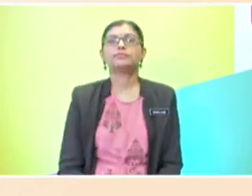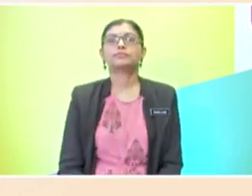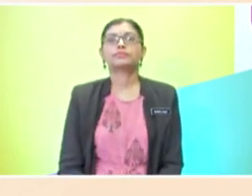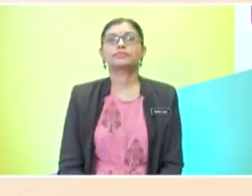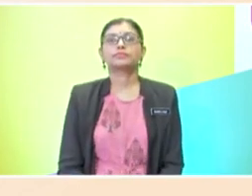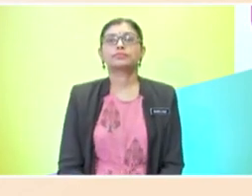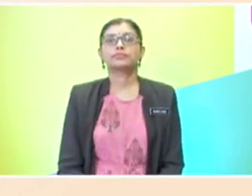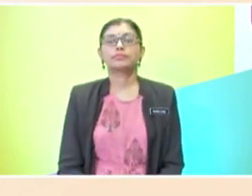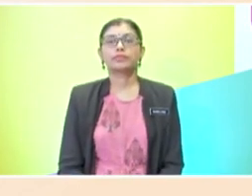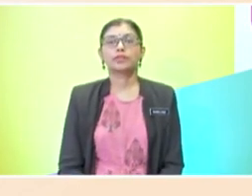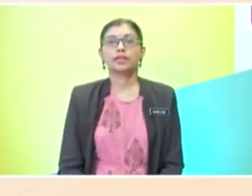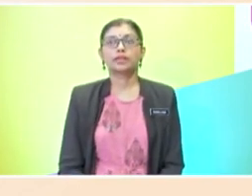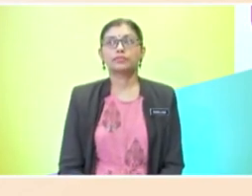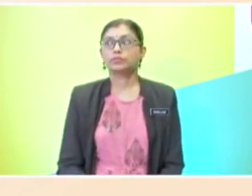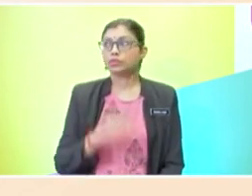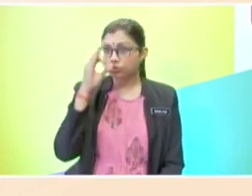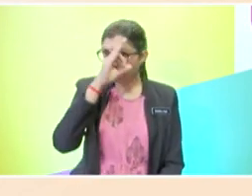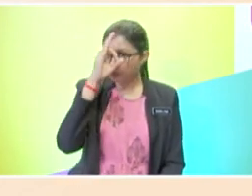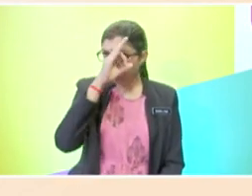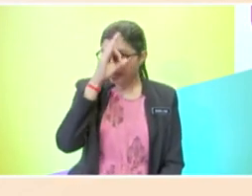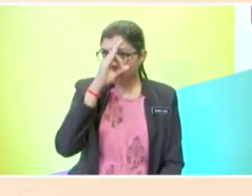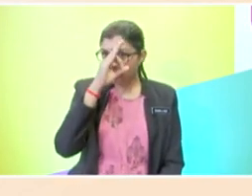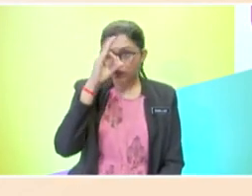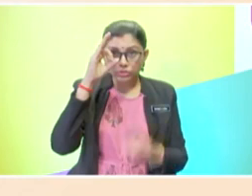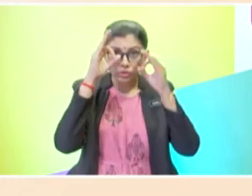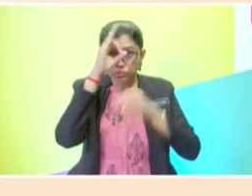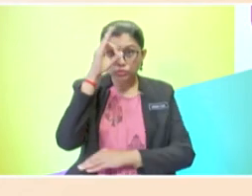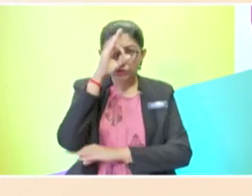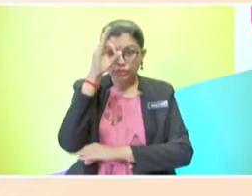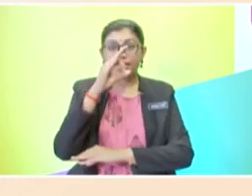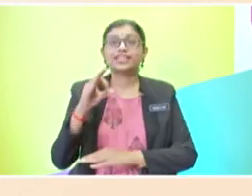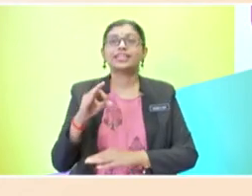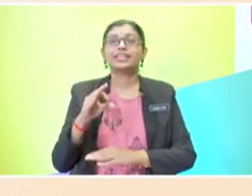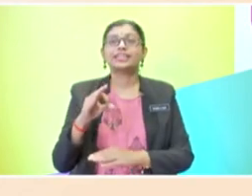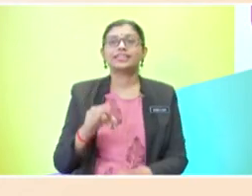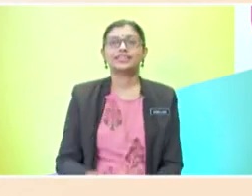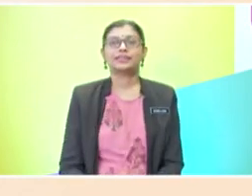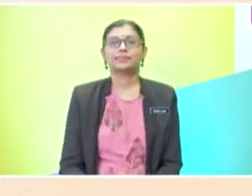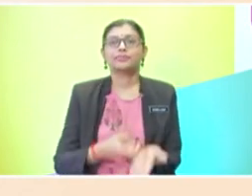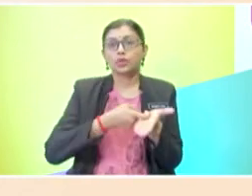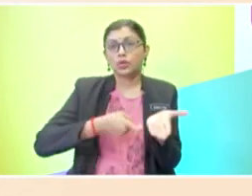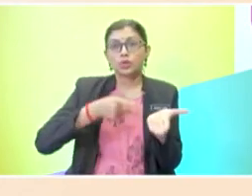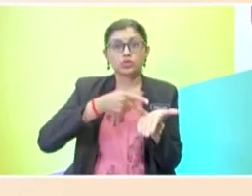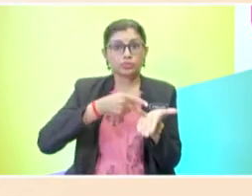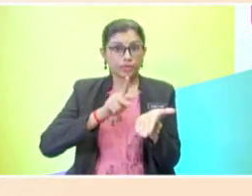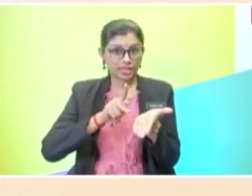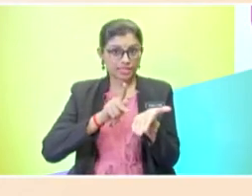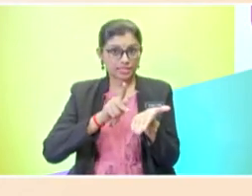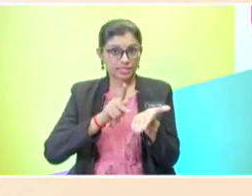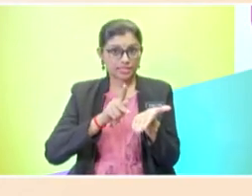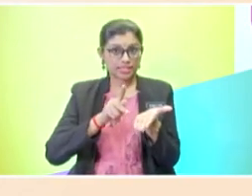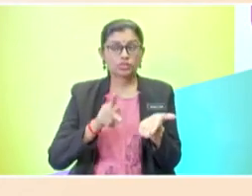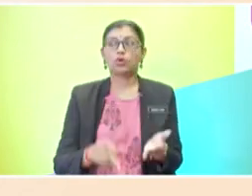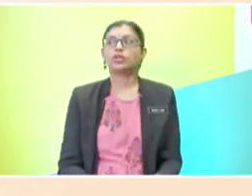much is the cost price? Now, because the selling price is 4,500 ringgit. Okay, the profit, the gain is 2,000. Mm-hmm. So, they want the